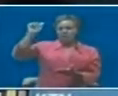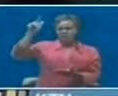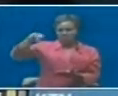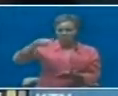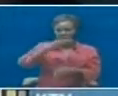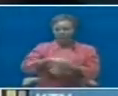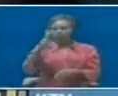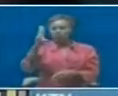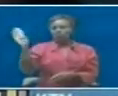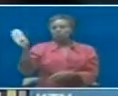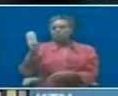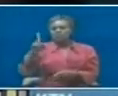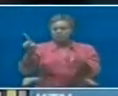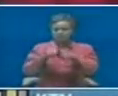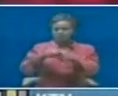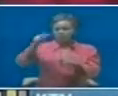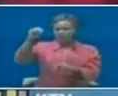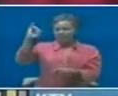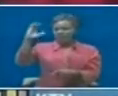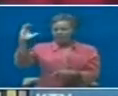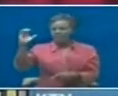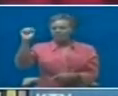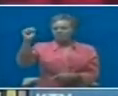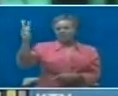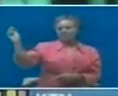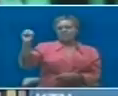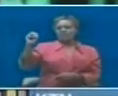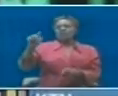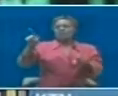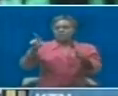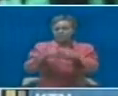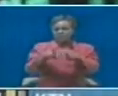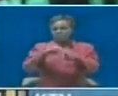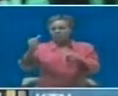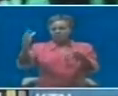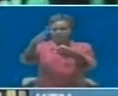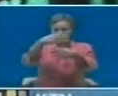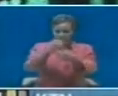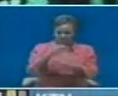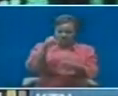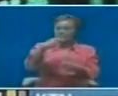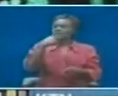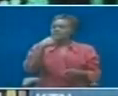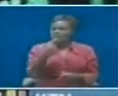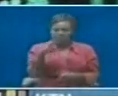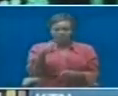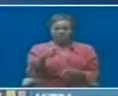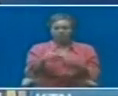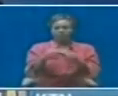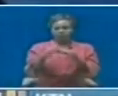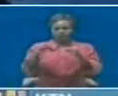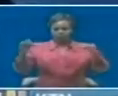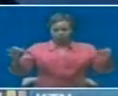2 billion shillings, and NIC Bank 5 billion shillings, among other companies. The institution, he adds, should extend